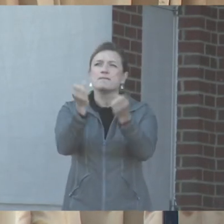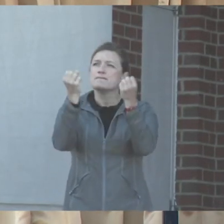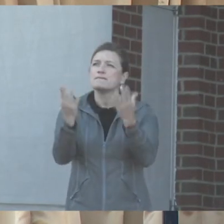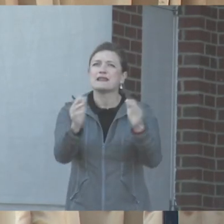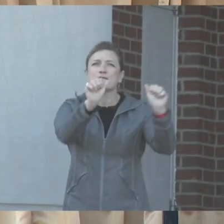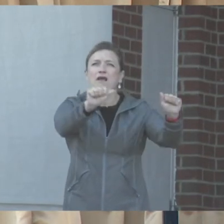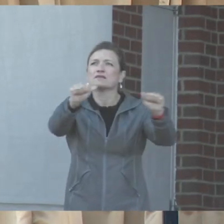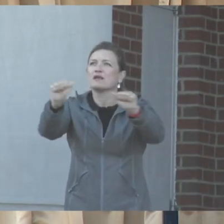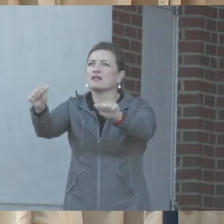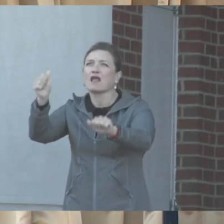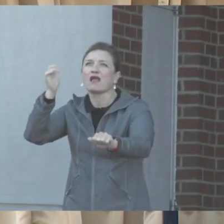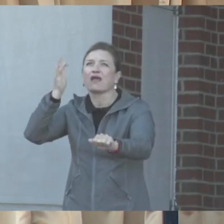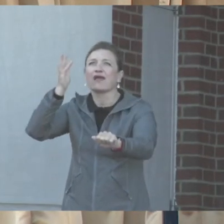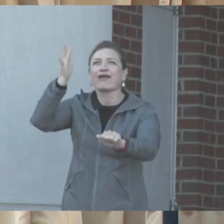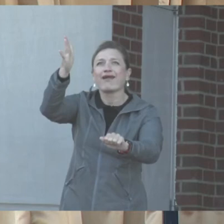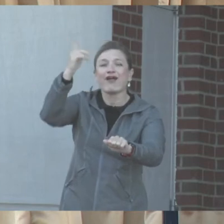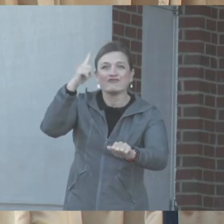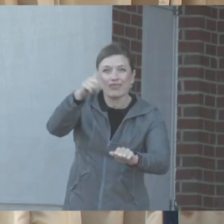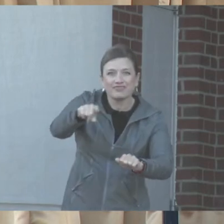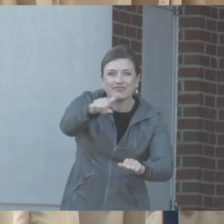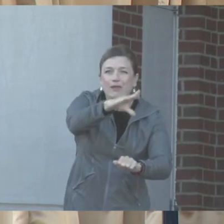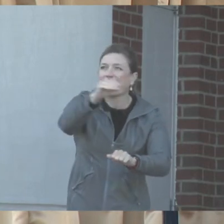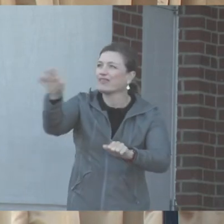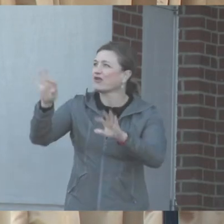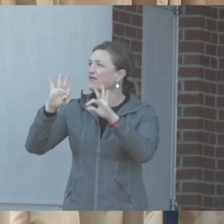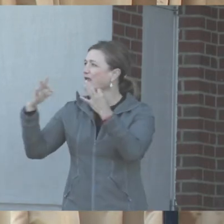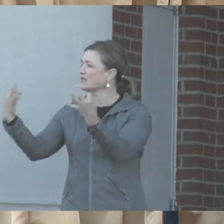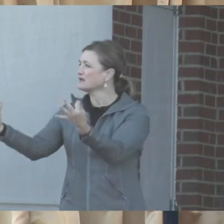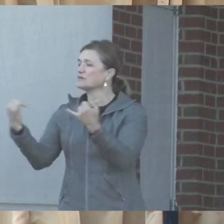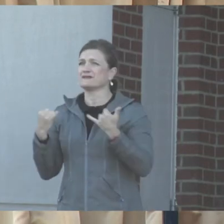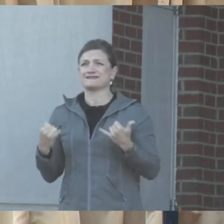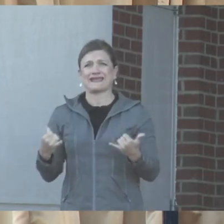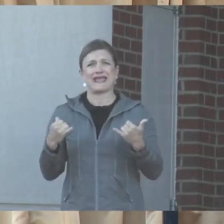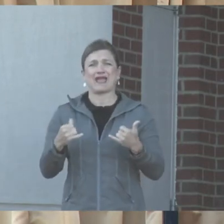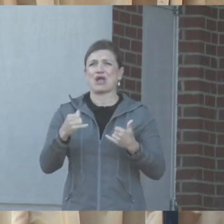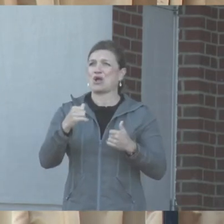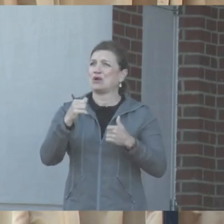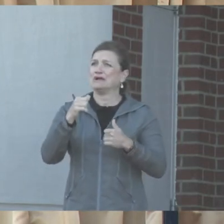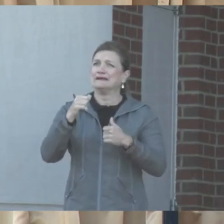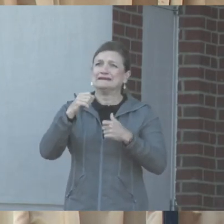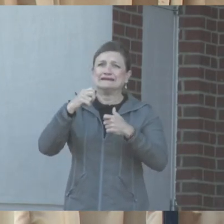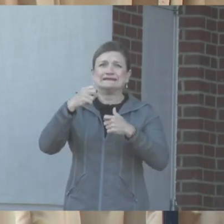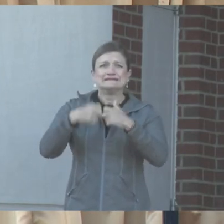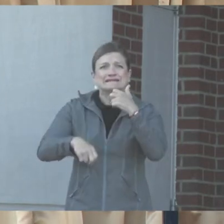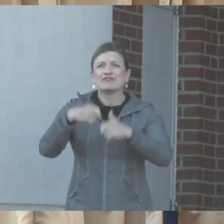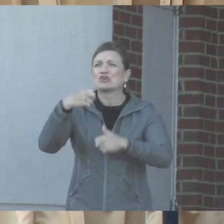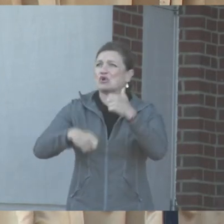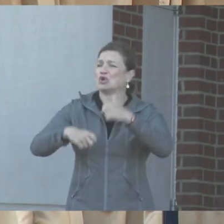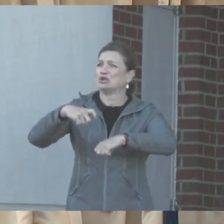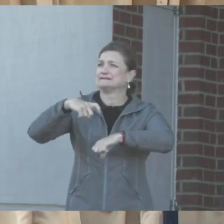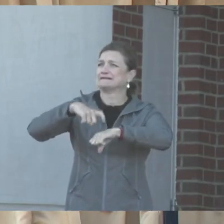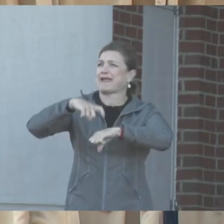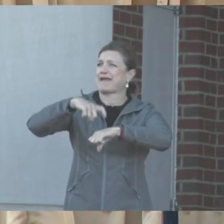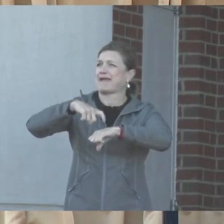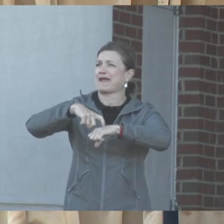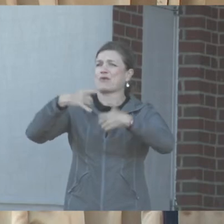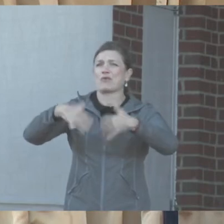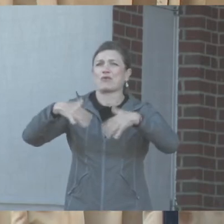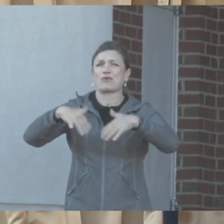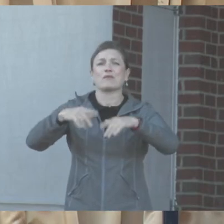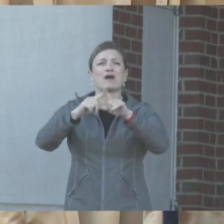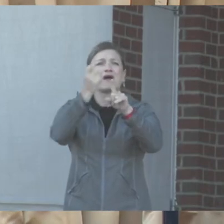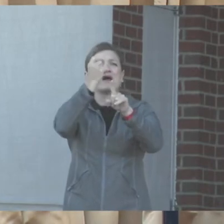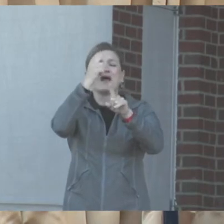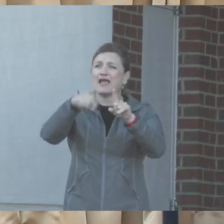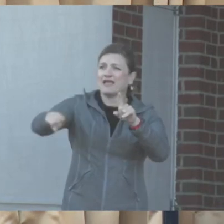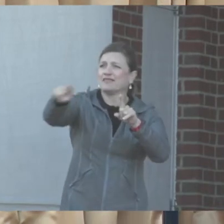and their families. In these unprecedented times, it is easy to fall into feelings of anxiety. However, these graduates